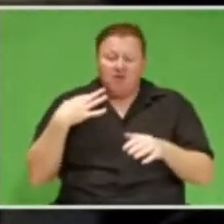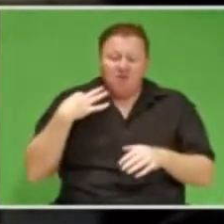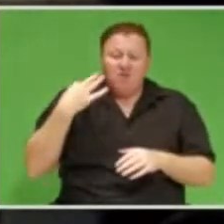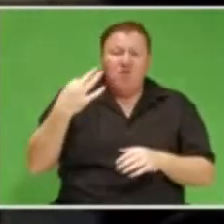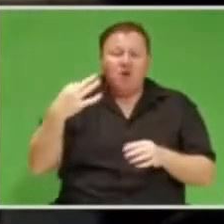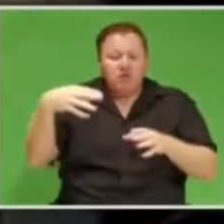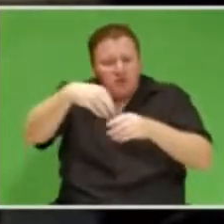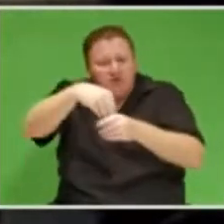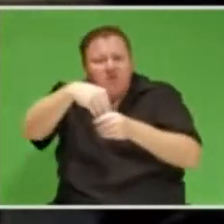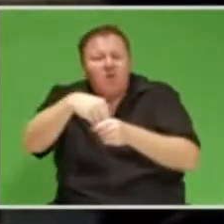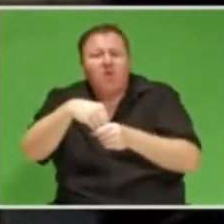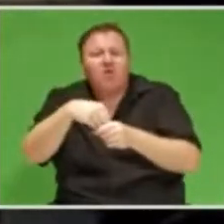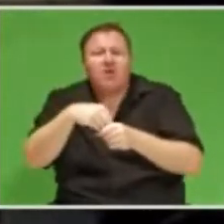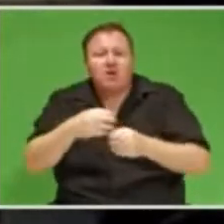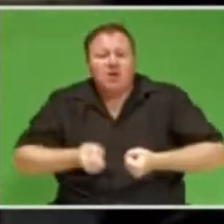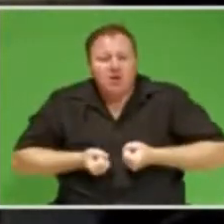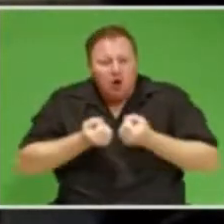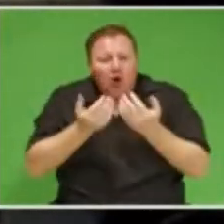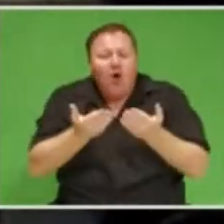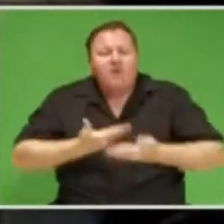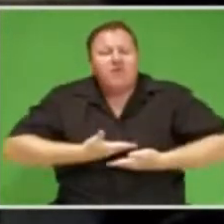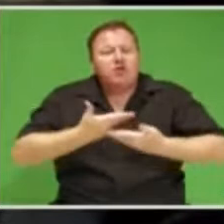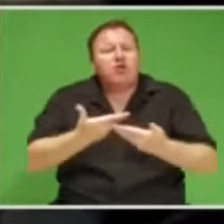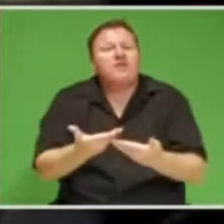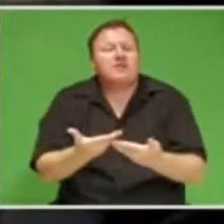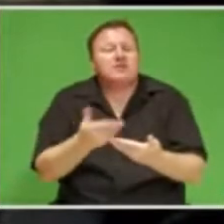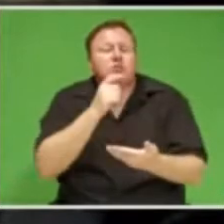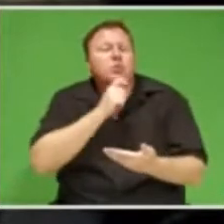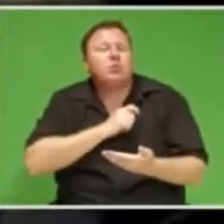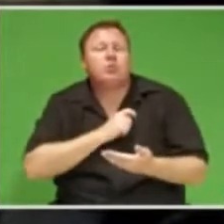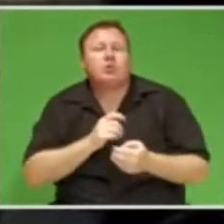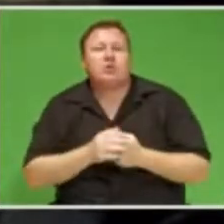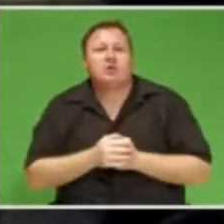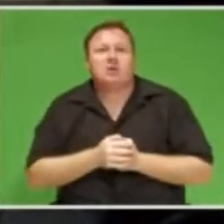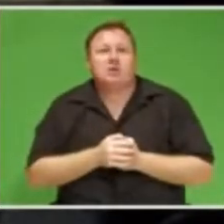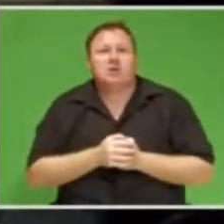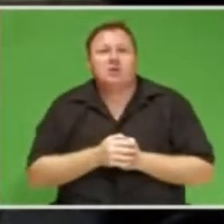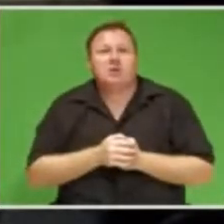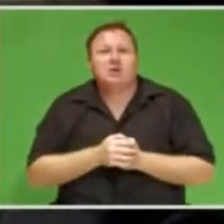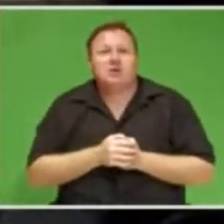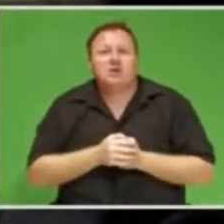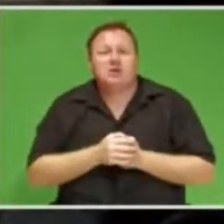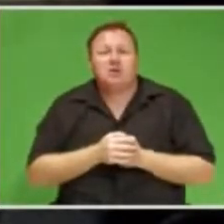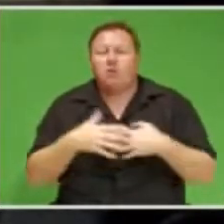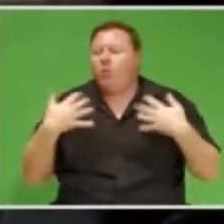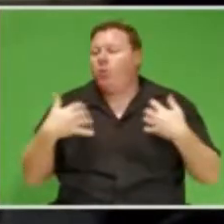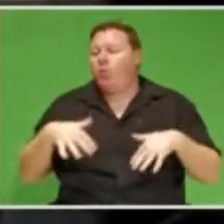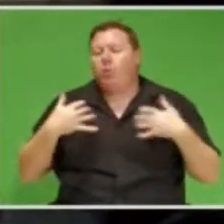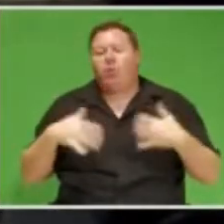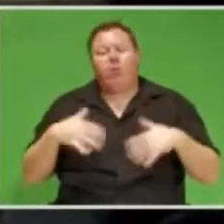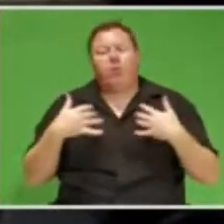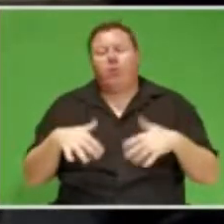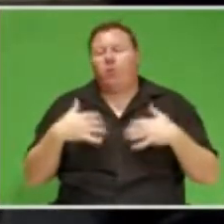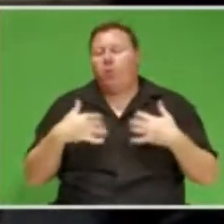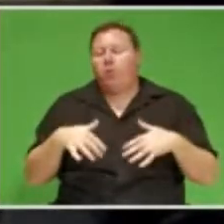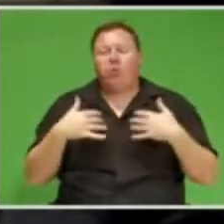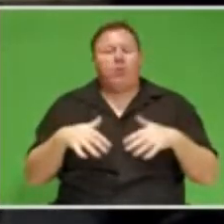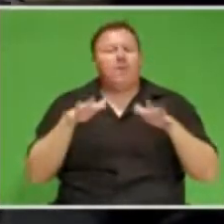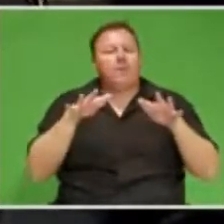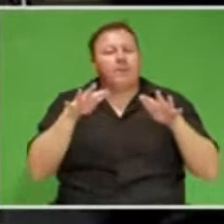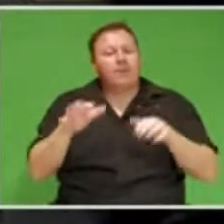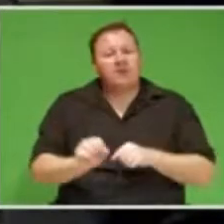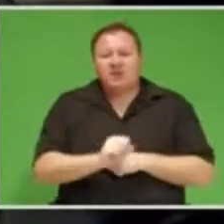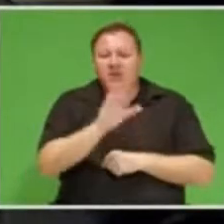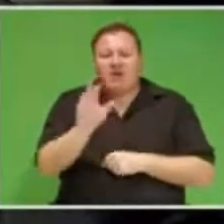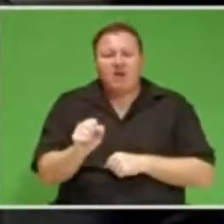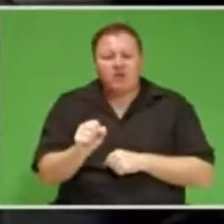voluntarily and offering their services. And it has just been amazing the way South Africans